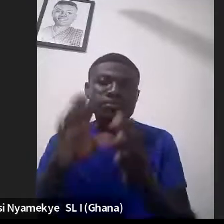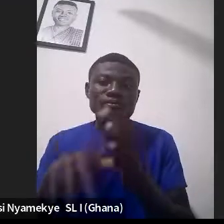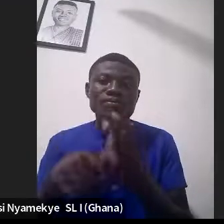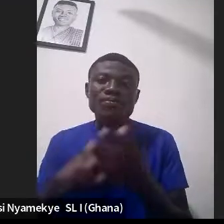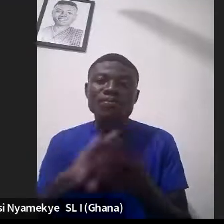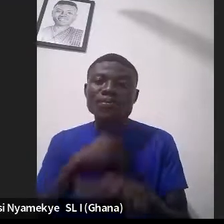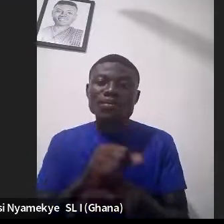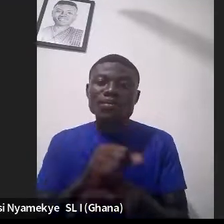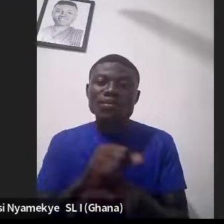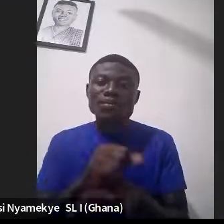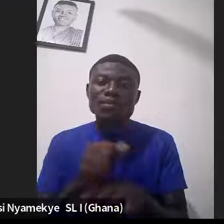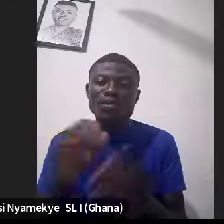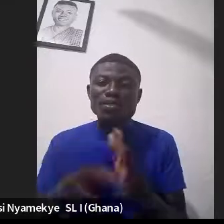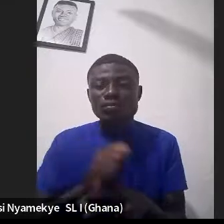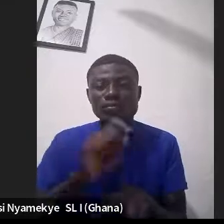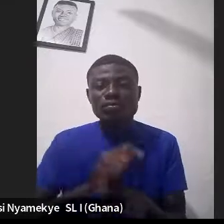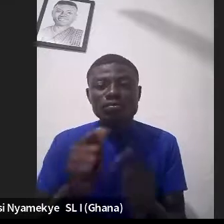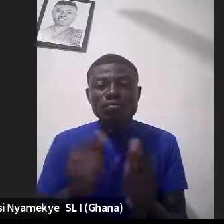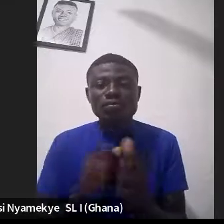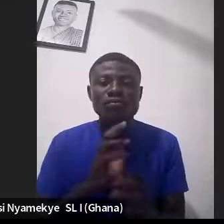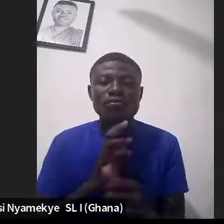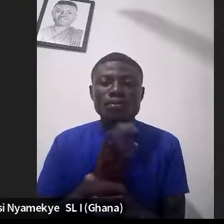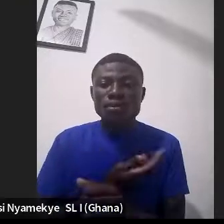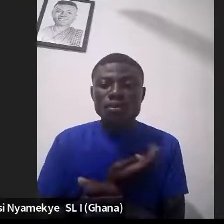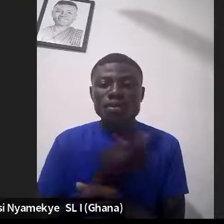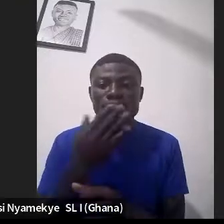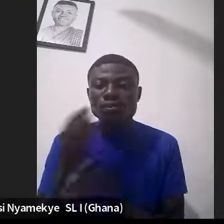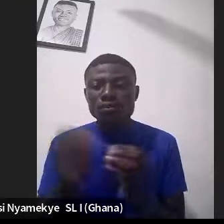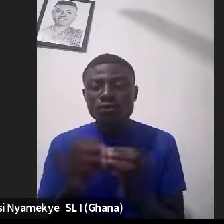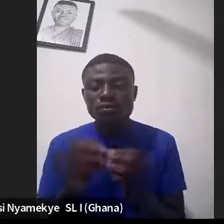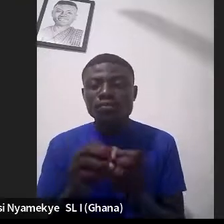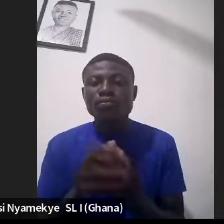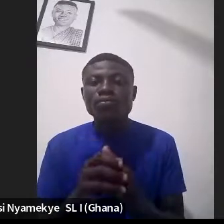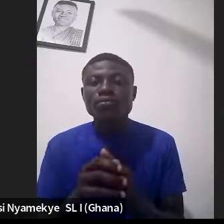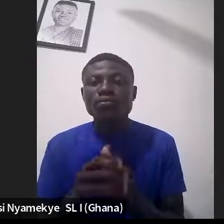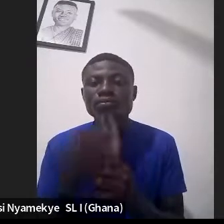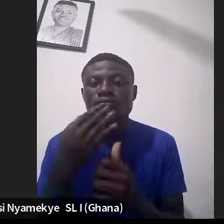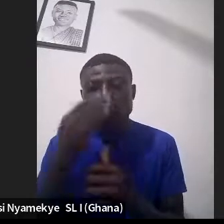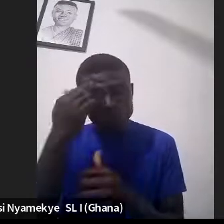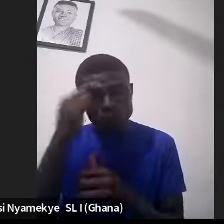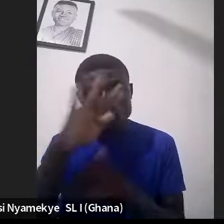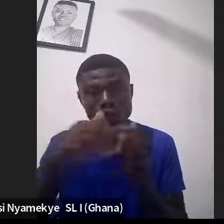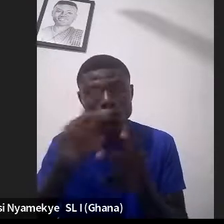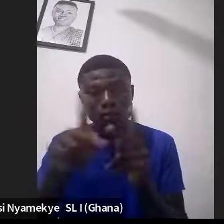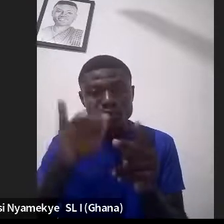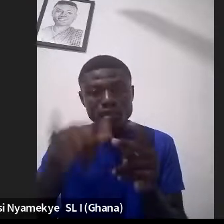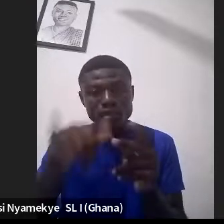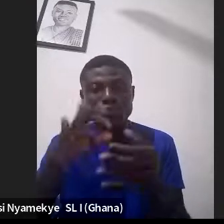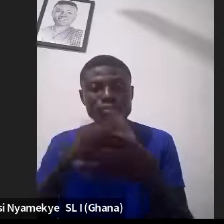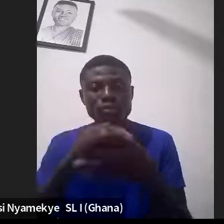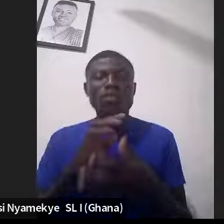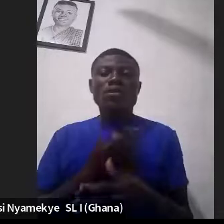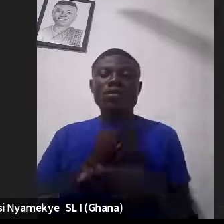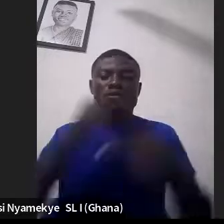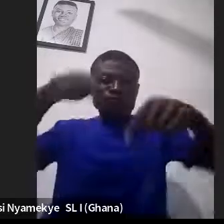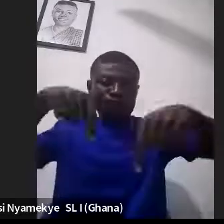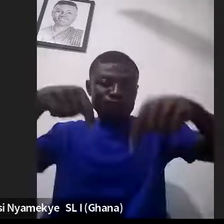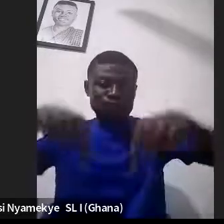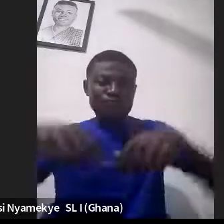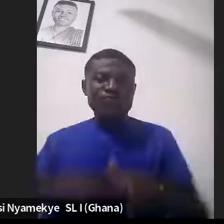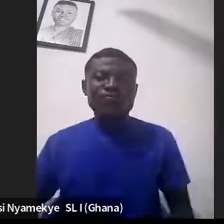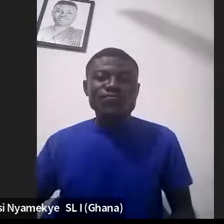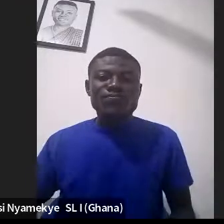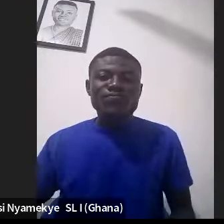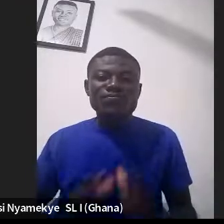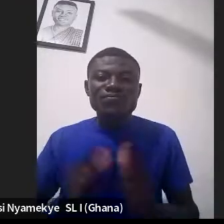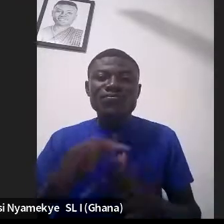training session. Thank you very much. Thank you for all the people that joined us tonight. Our biggest thanks goes